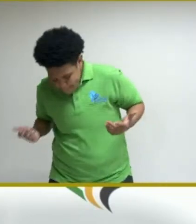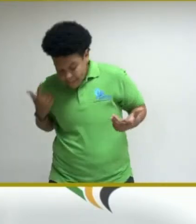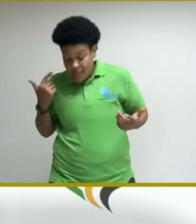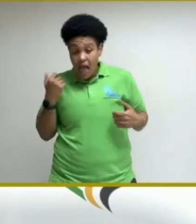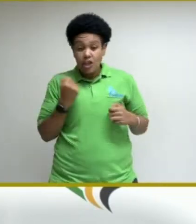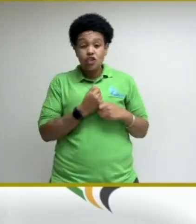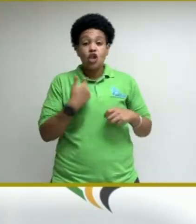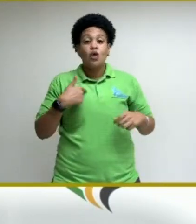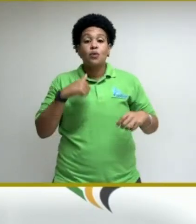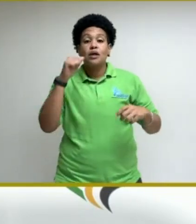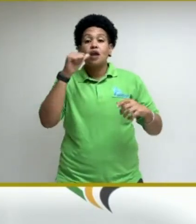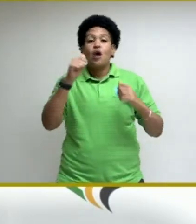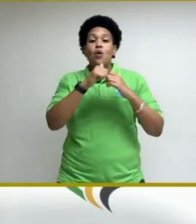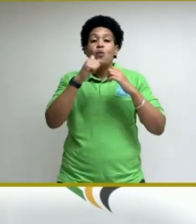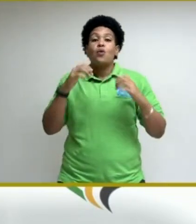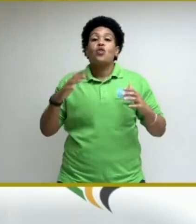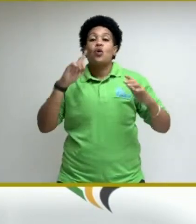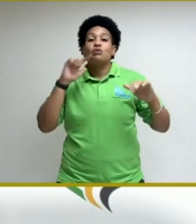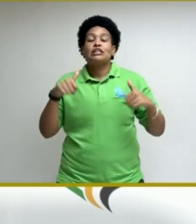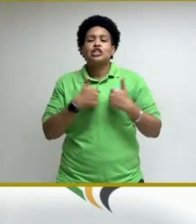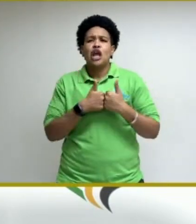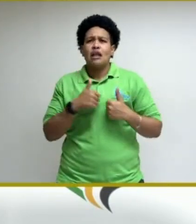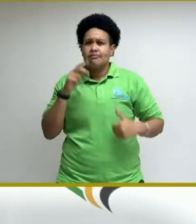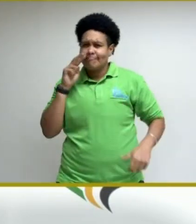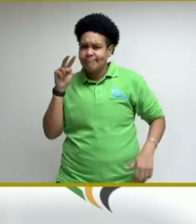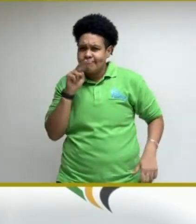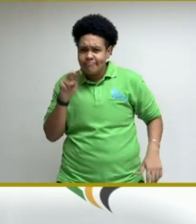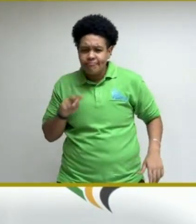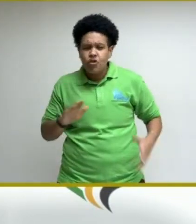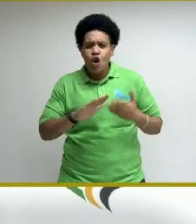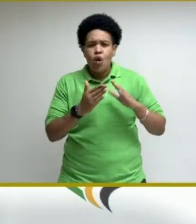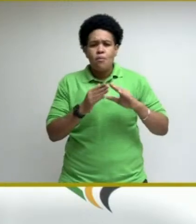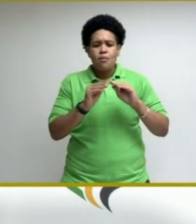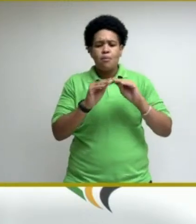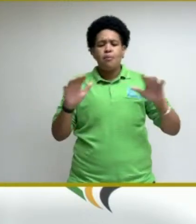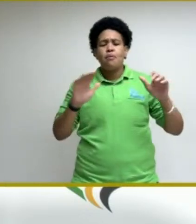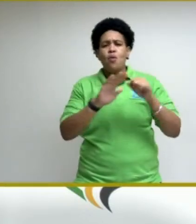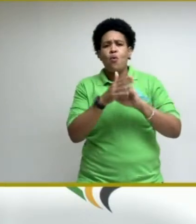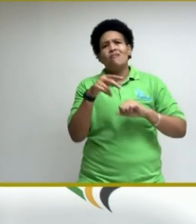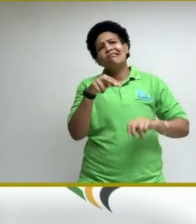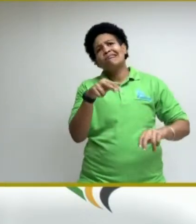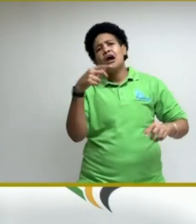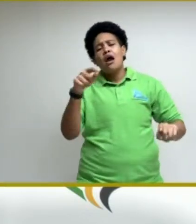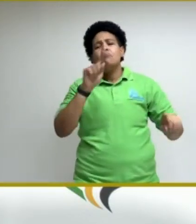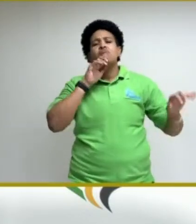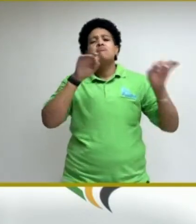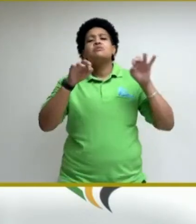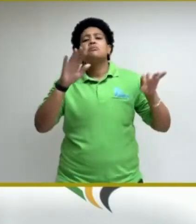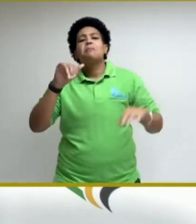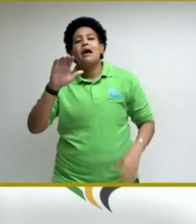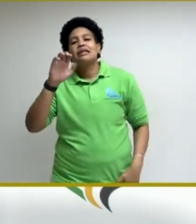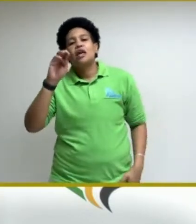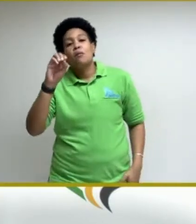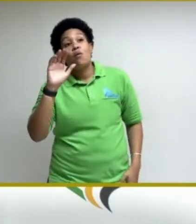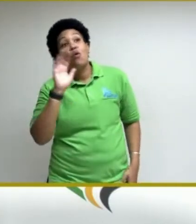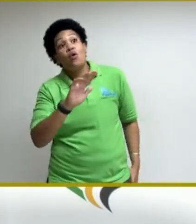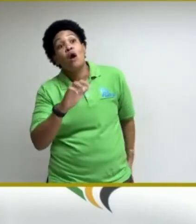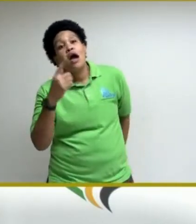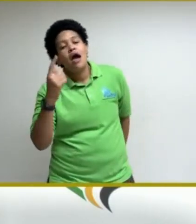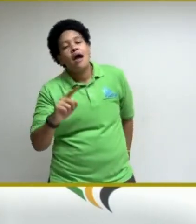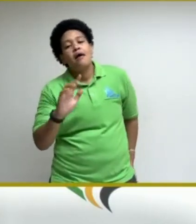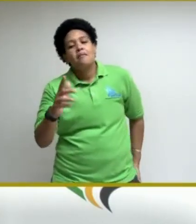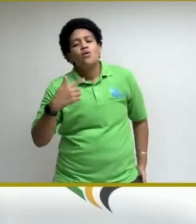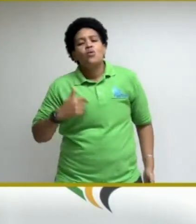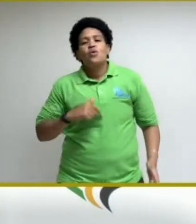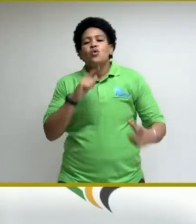without challenges, of course, with the community transmission, as explained by the CMO, and